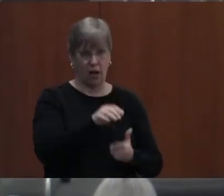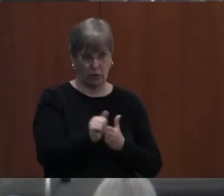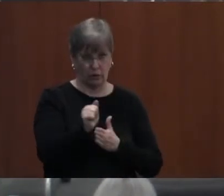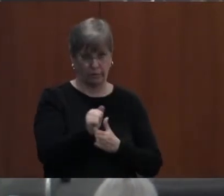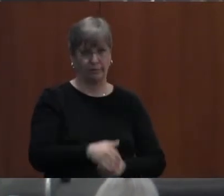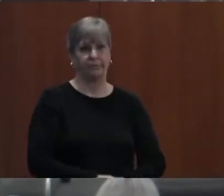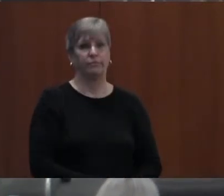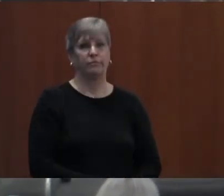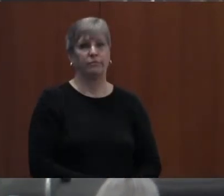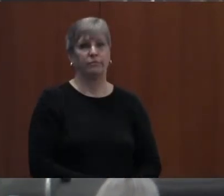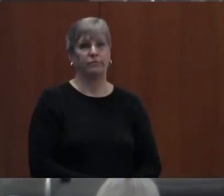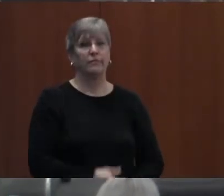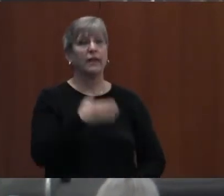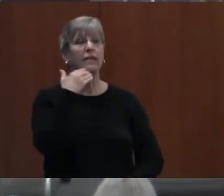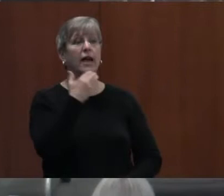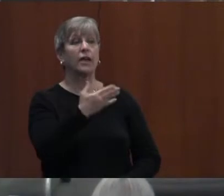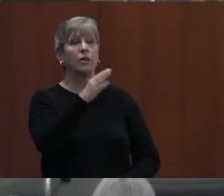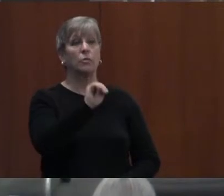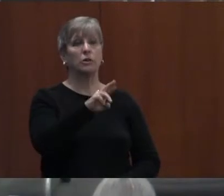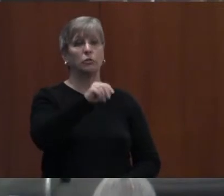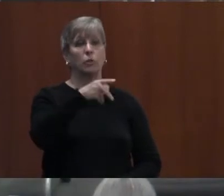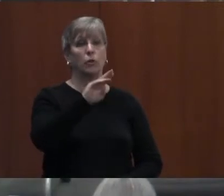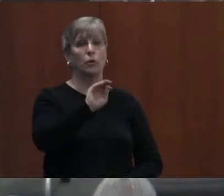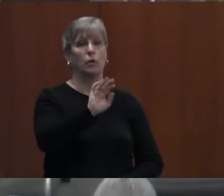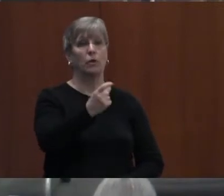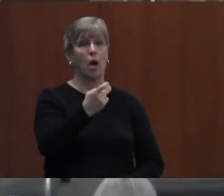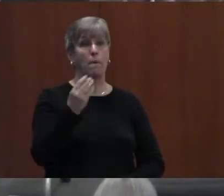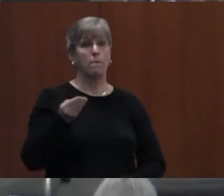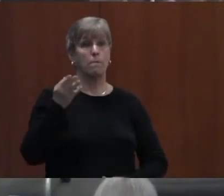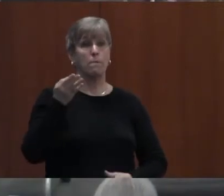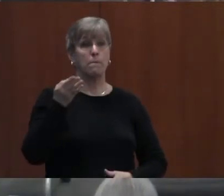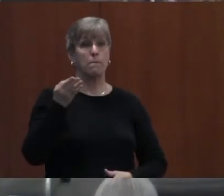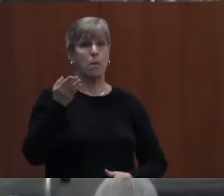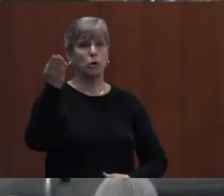$318,589,838. Thank you, Mr. Peru. Is there a motion?